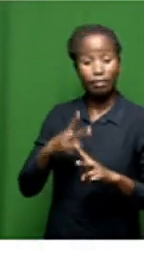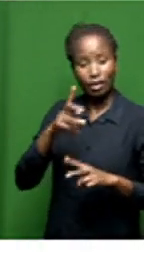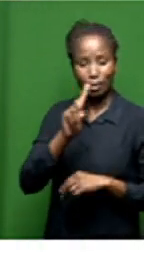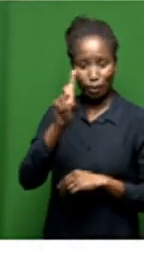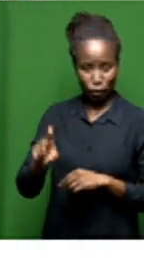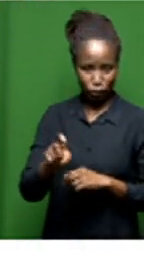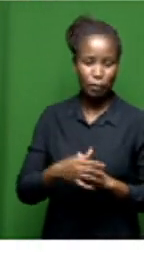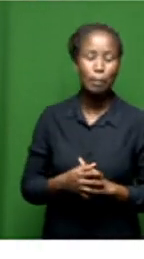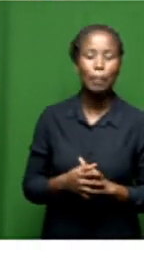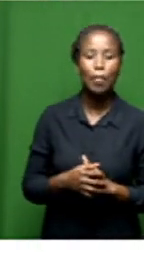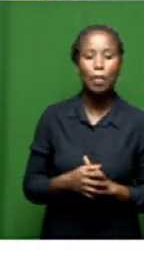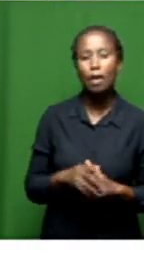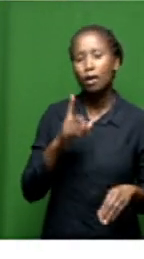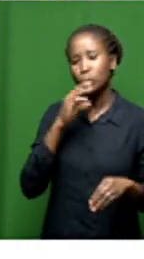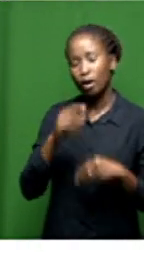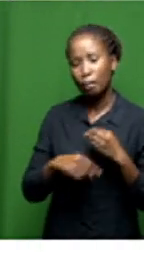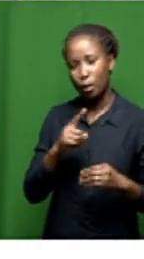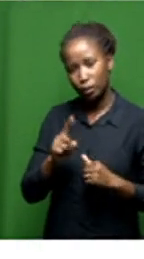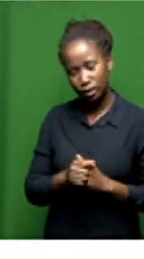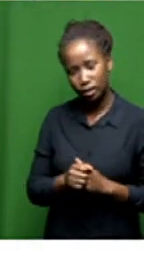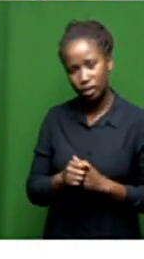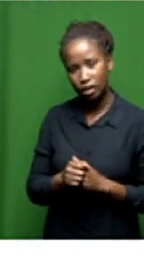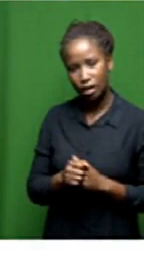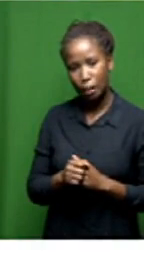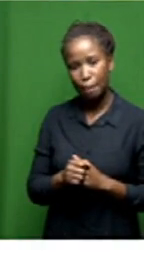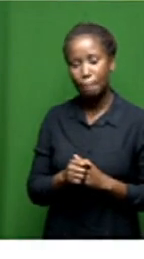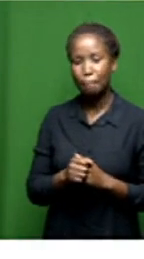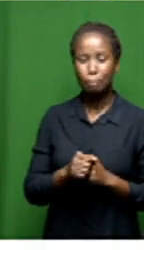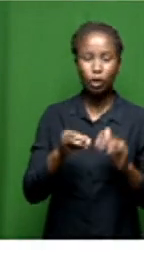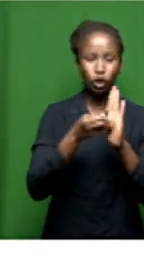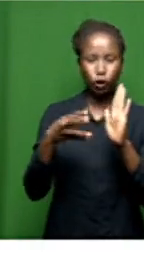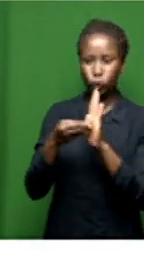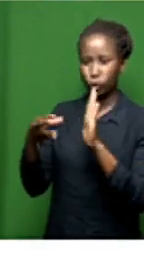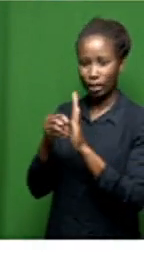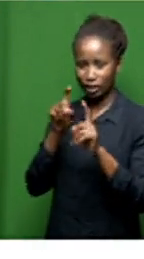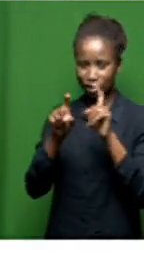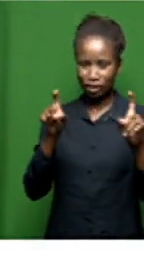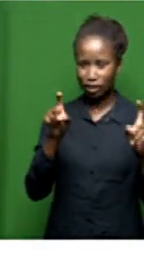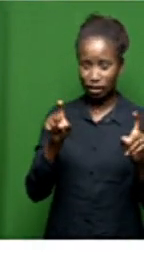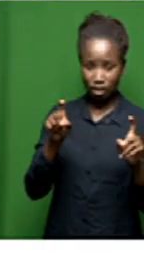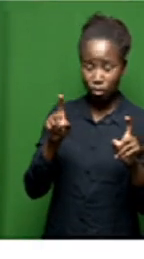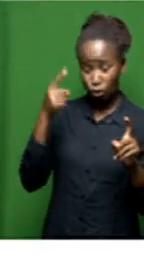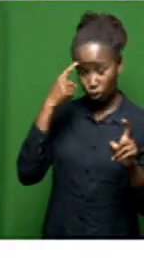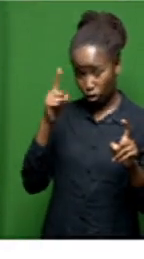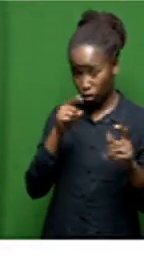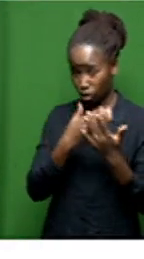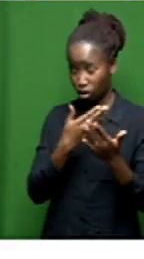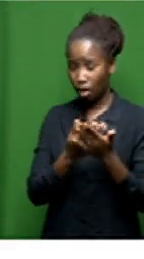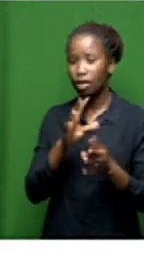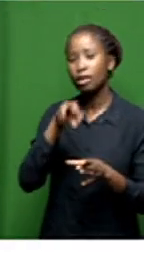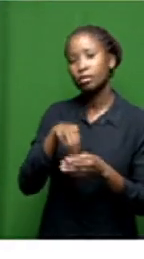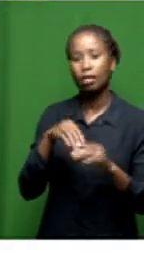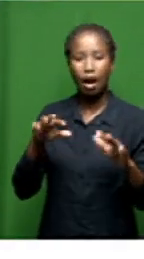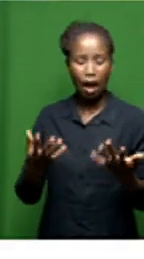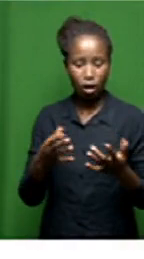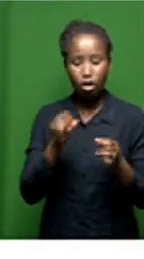with regard to incentives for students. What are your views on that? Would that perhaps be one